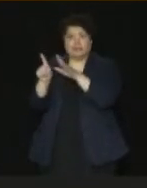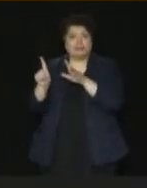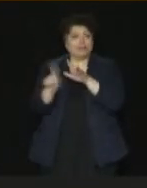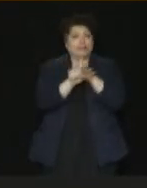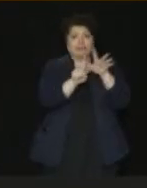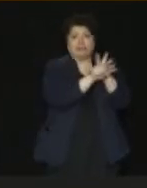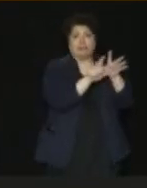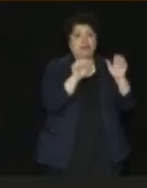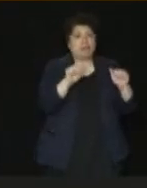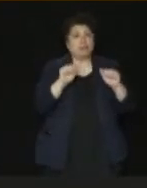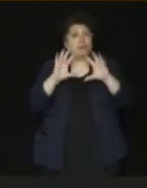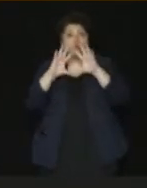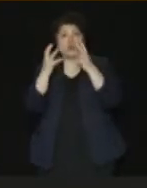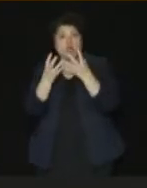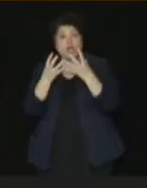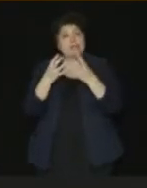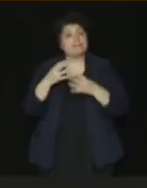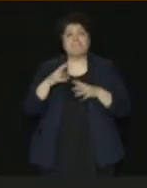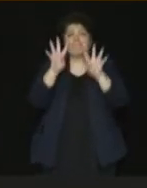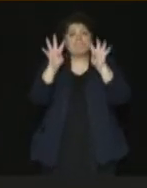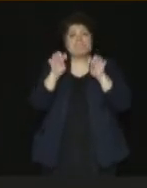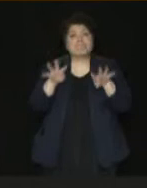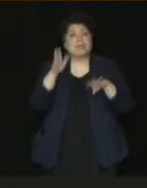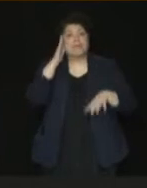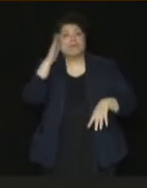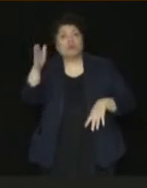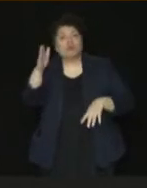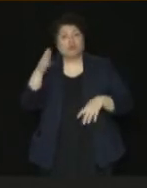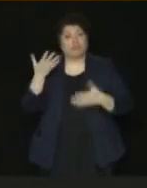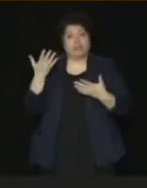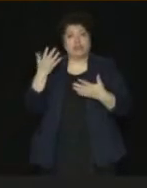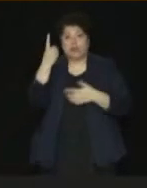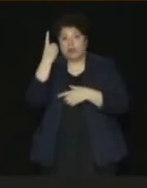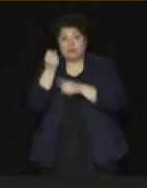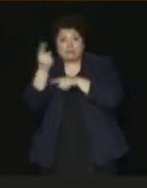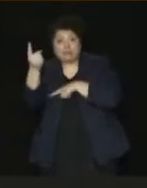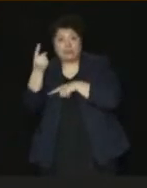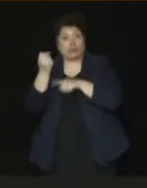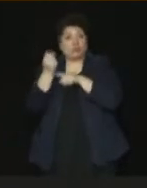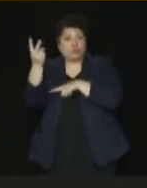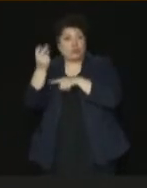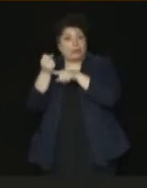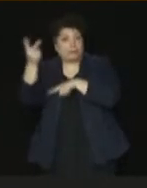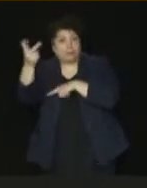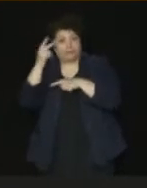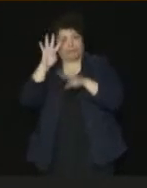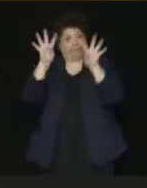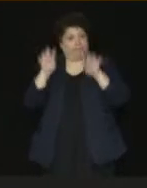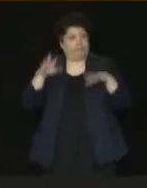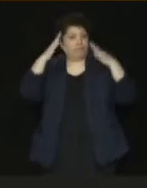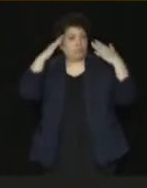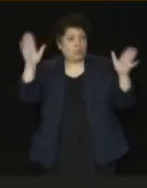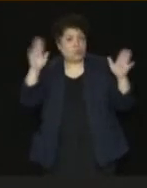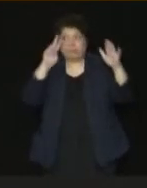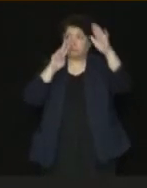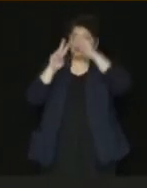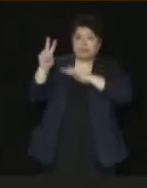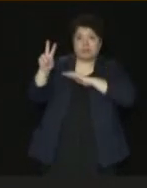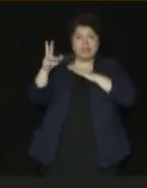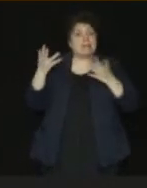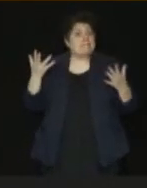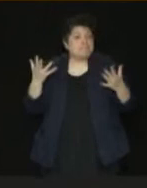world, we don't know what the future looks like for a year from now, 2 years from now, 3 years from now. What we're very clear on